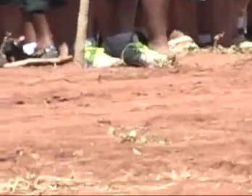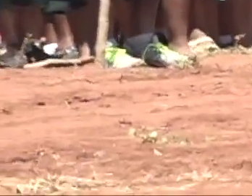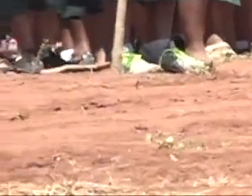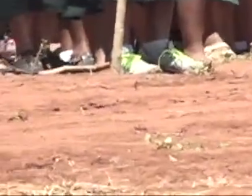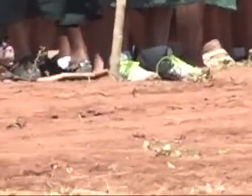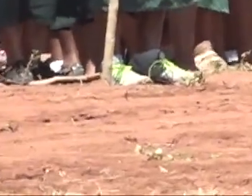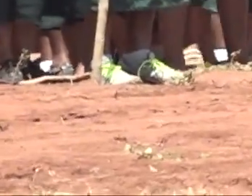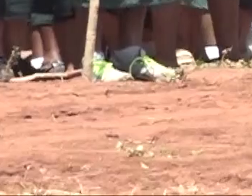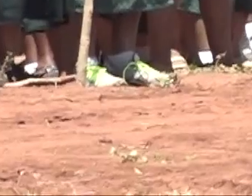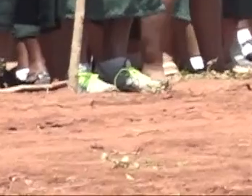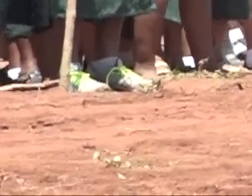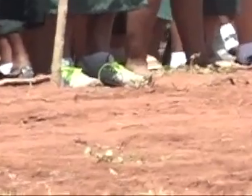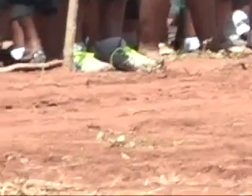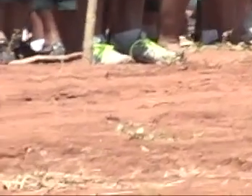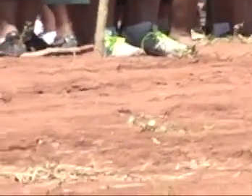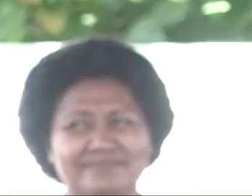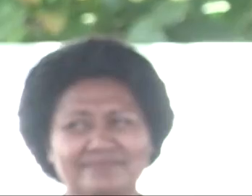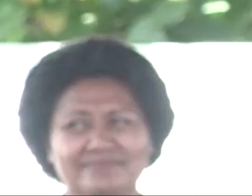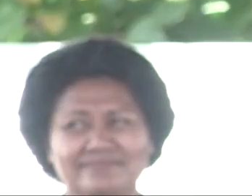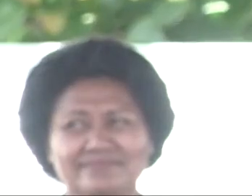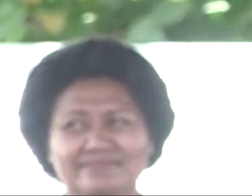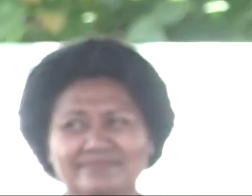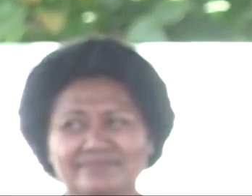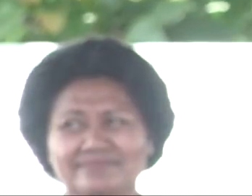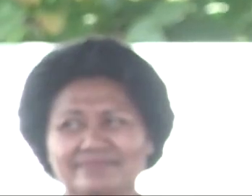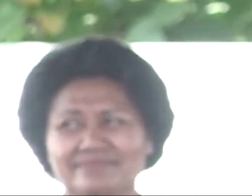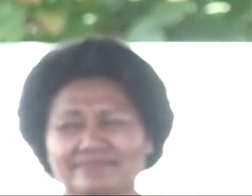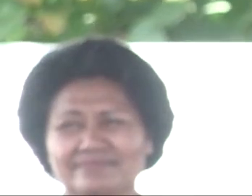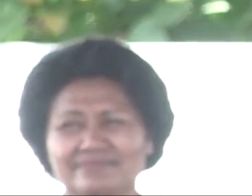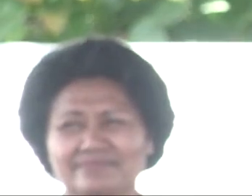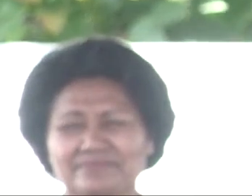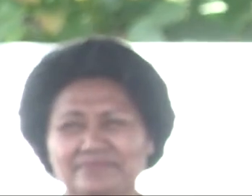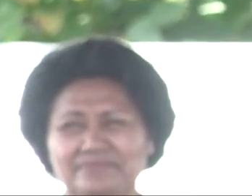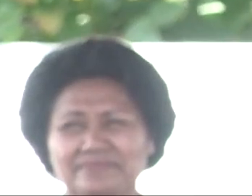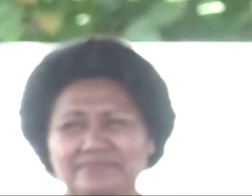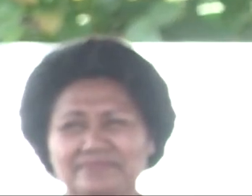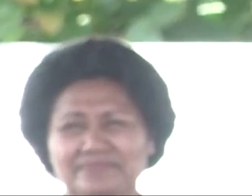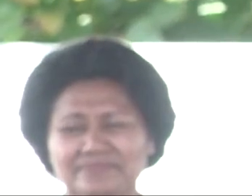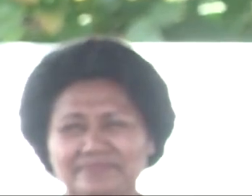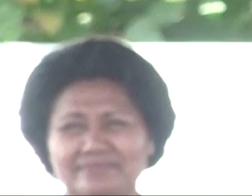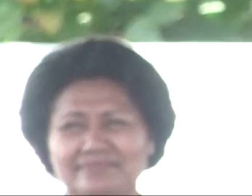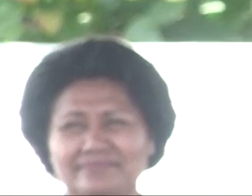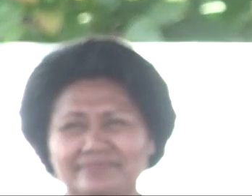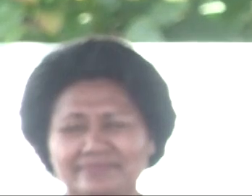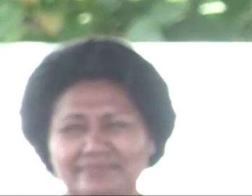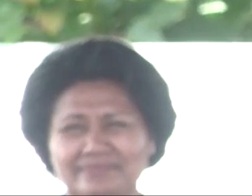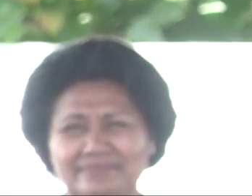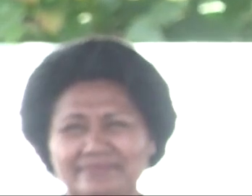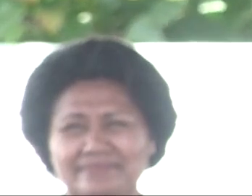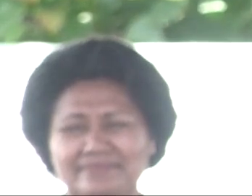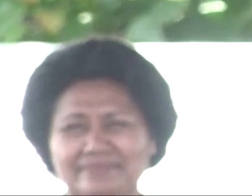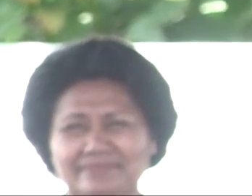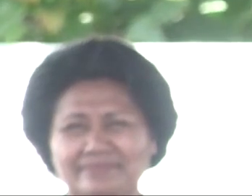first time and are visitors to Unolevu in Macuata for the first time. As the traditional